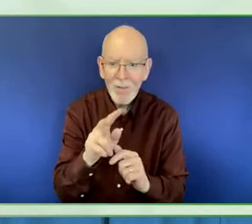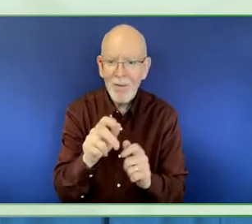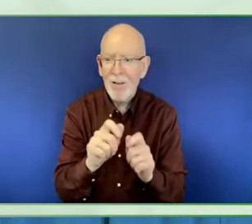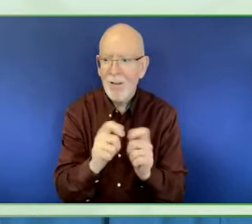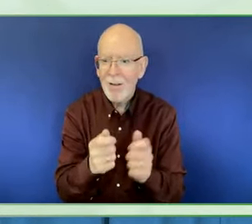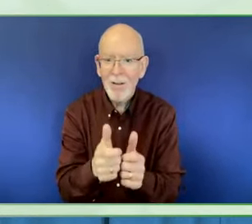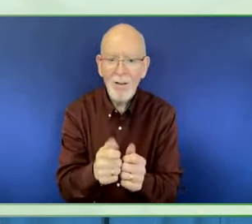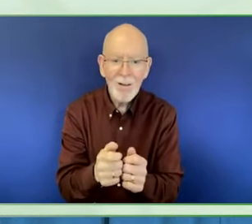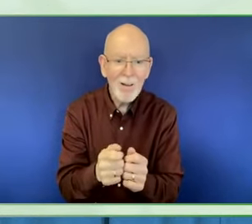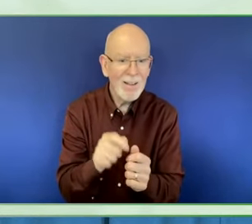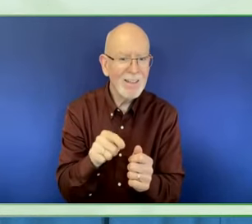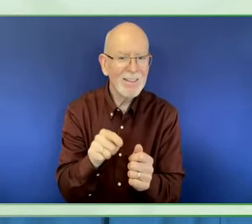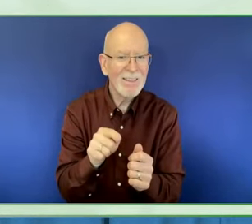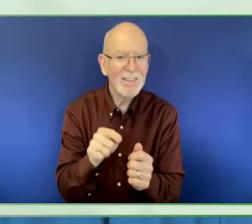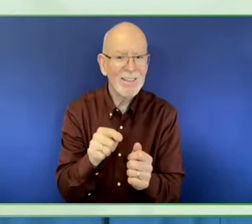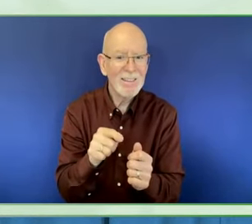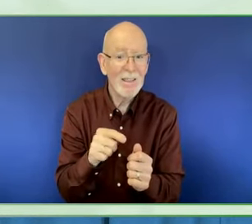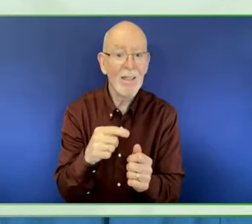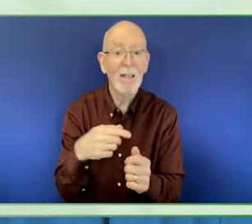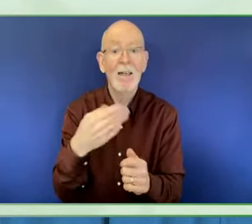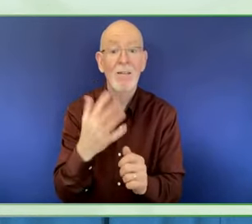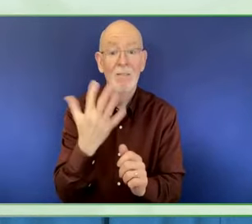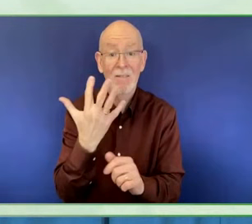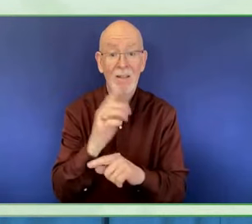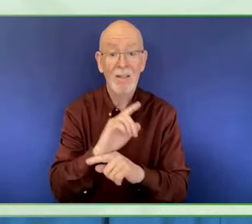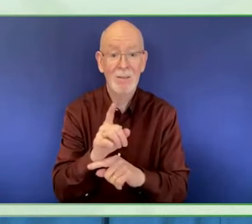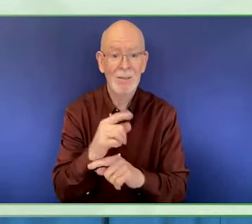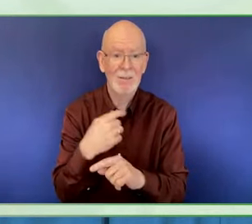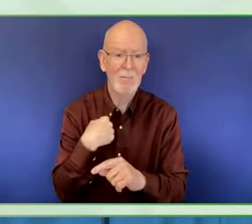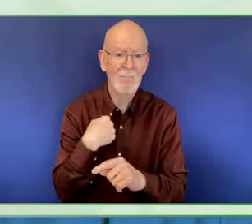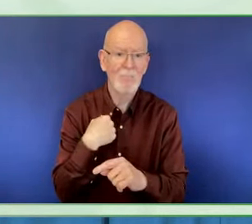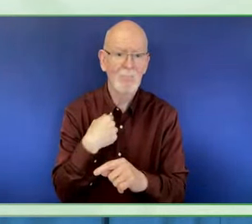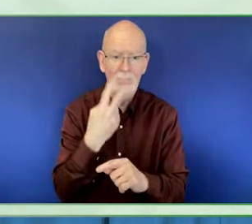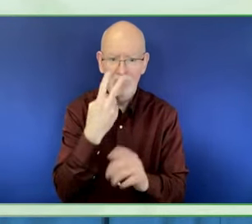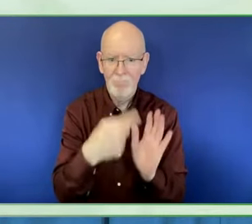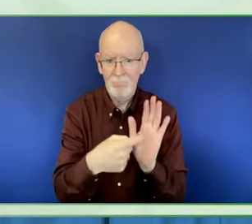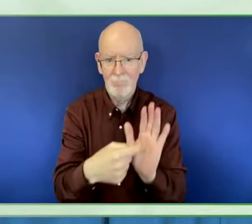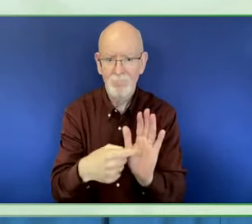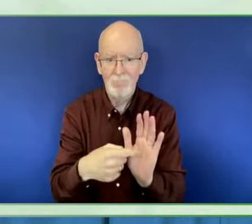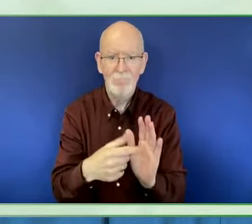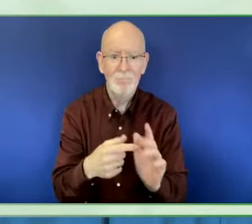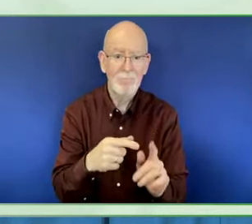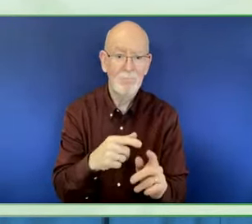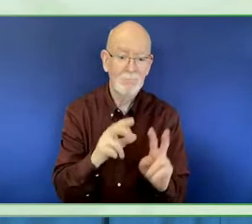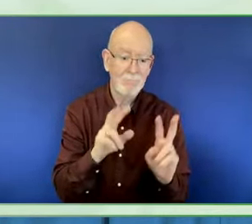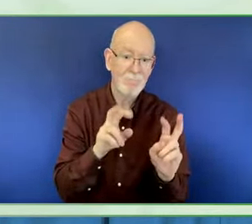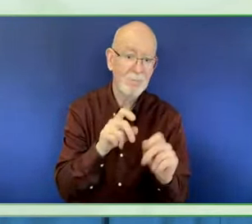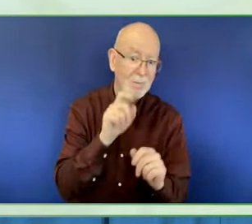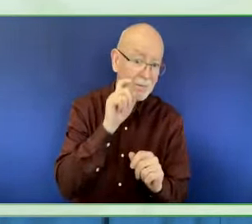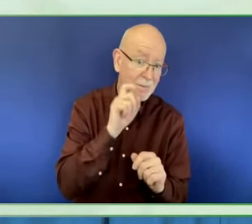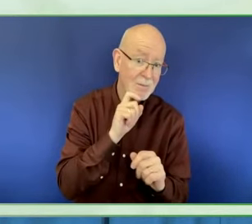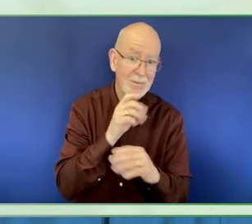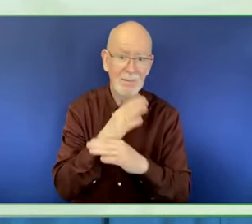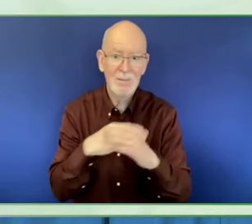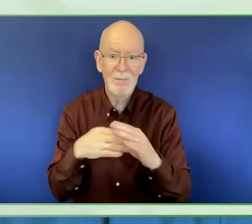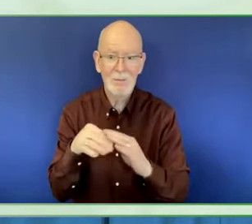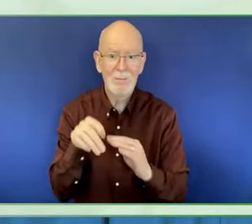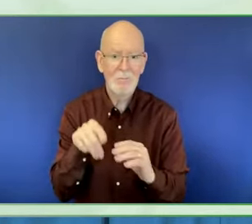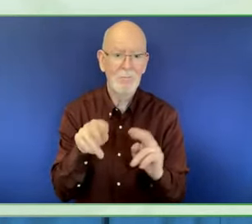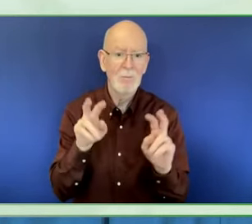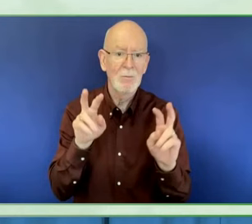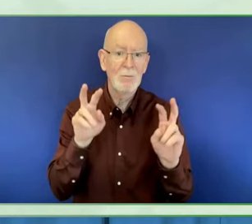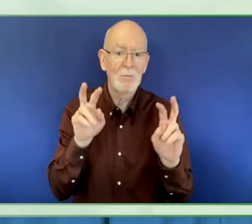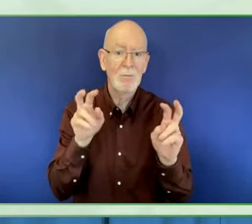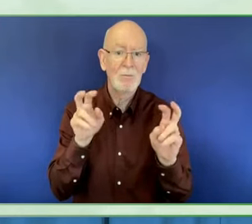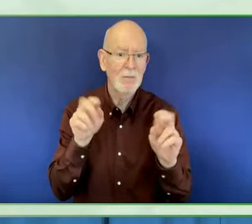Times collected research and illustrated how disability and sex remains largely unseen and or inaccurately depicted by non-disabled